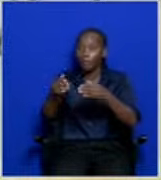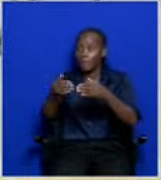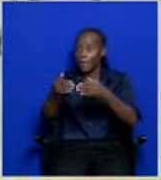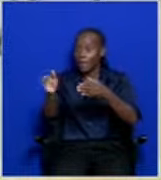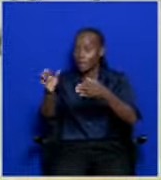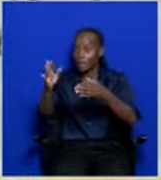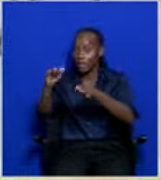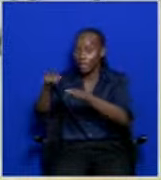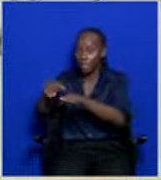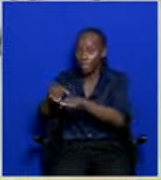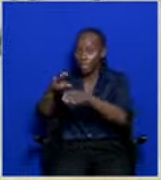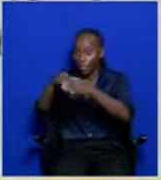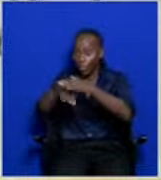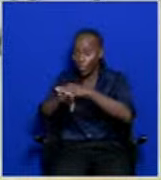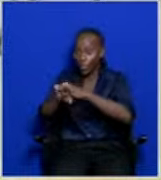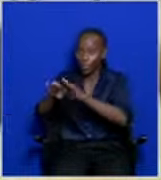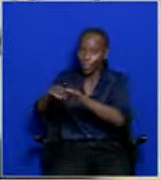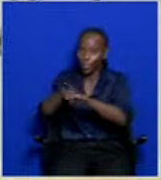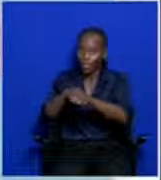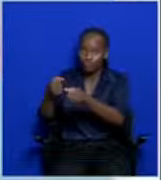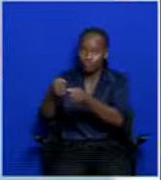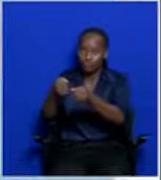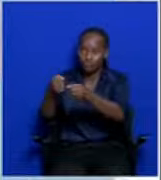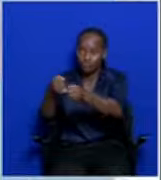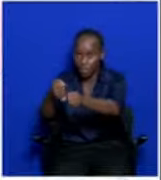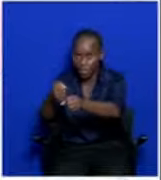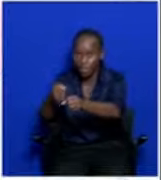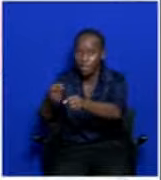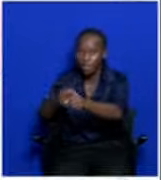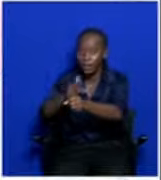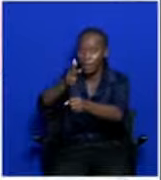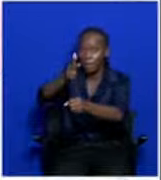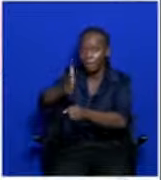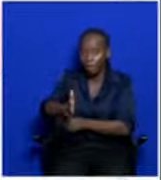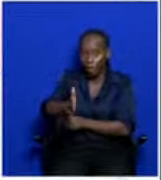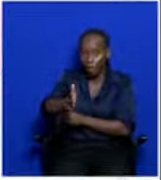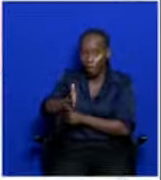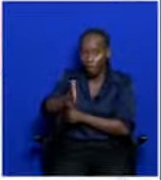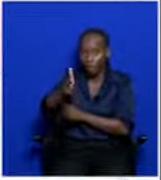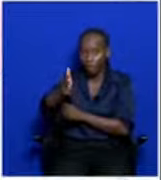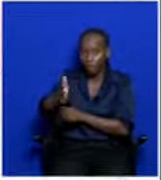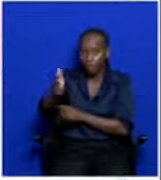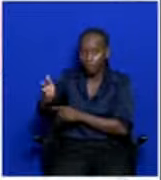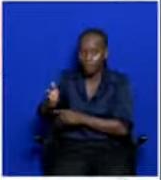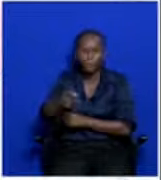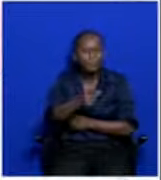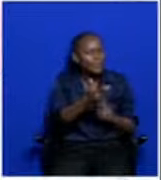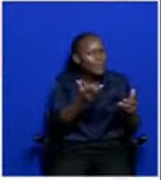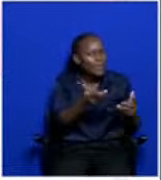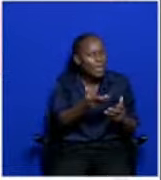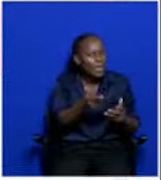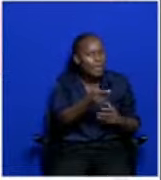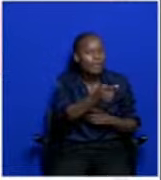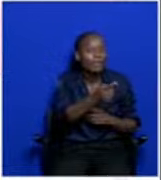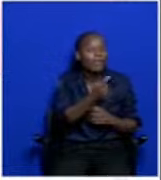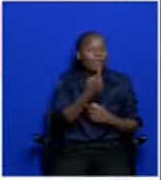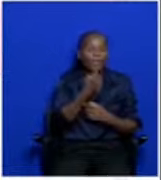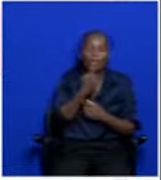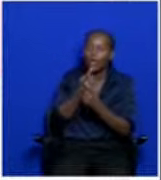Is this at the complainant's? Yes, Residence? it is in the complainant estate.